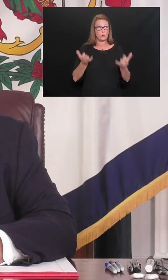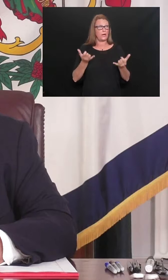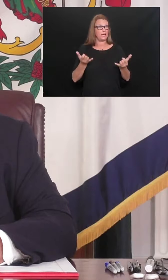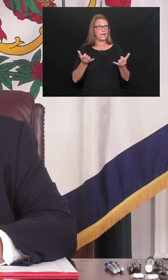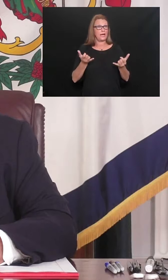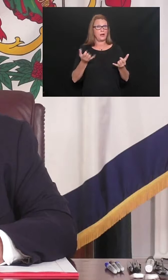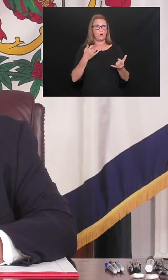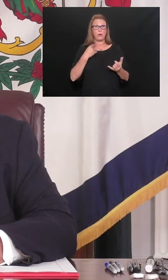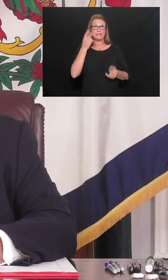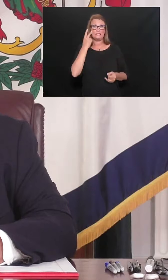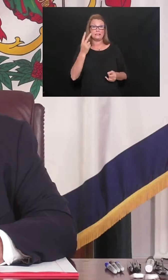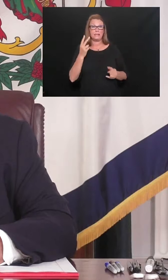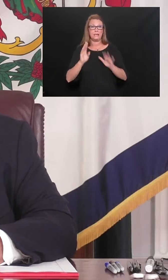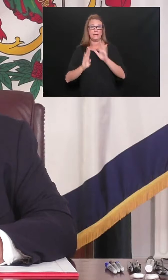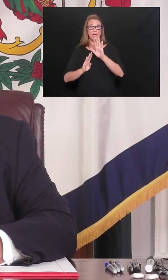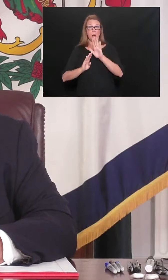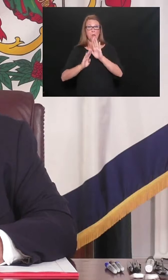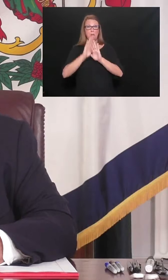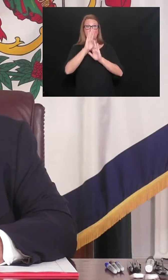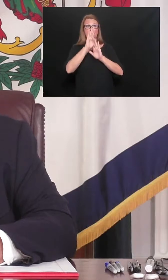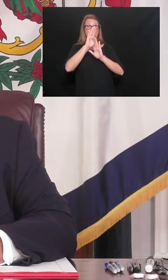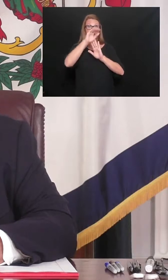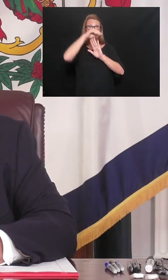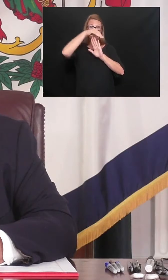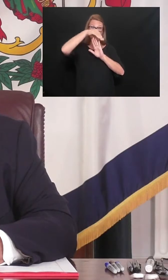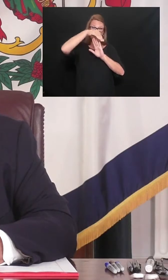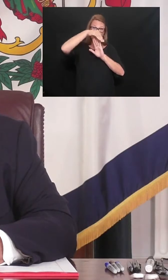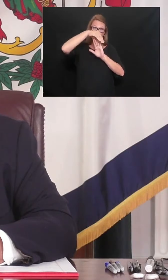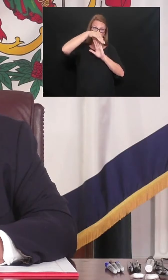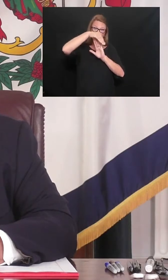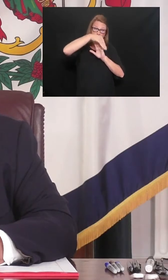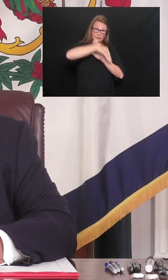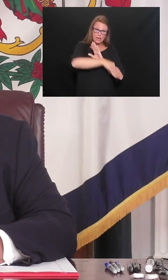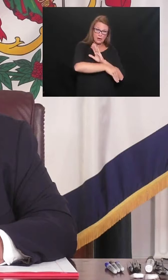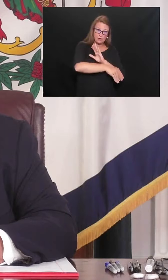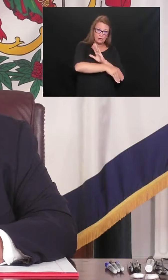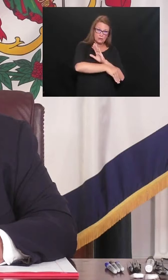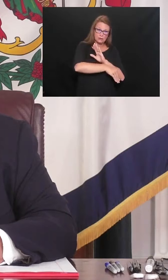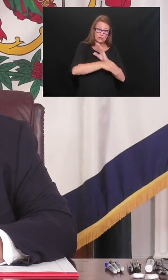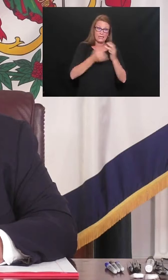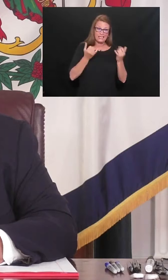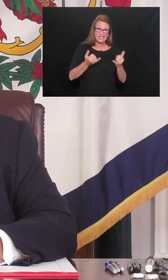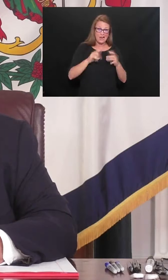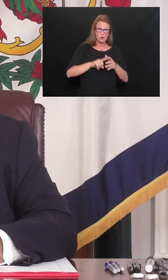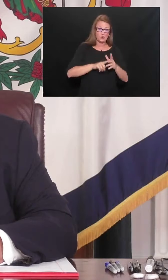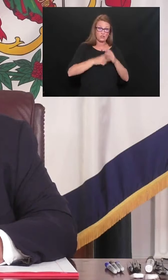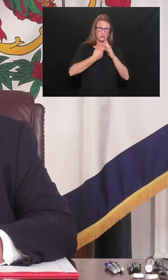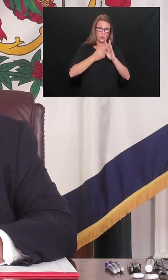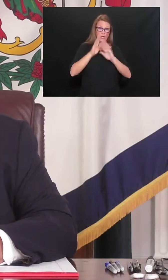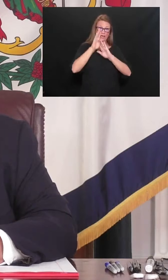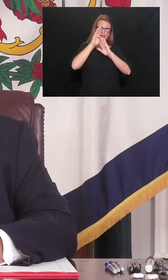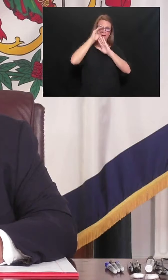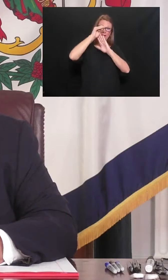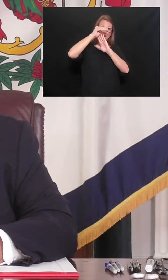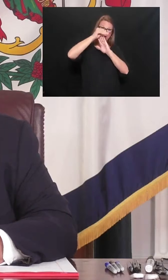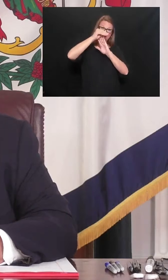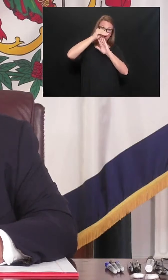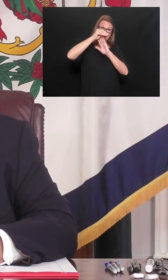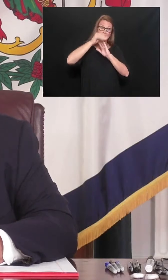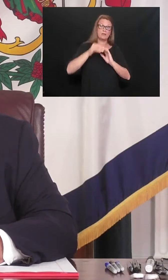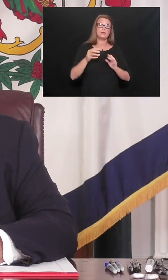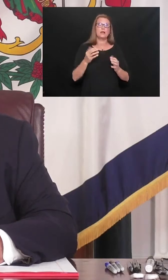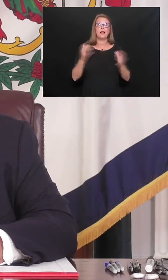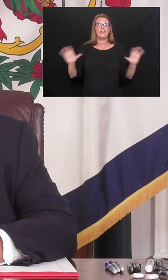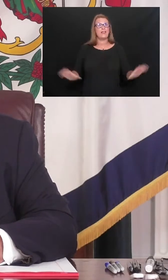peak, and it looks like we're starting to turn down. And that's great news. Our